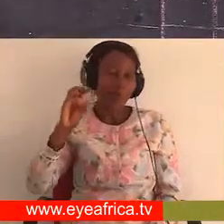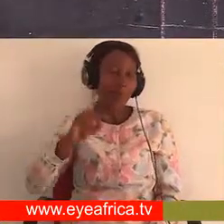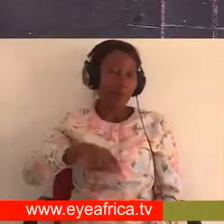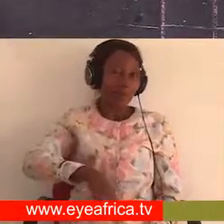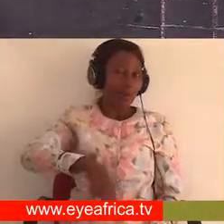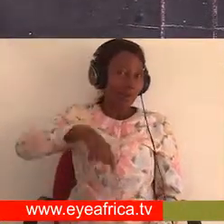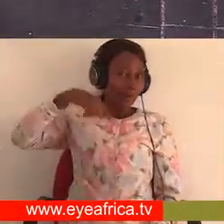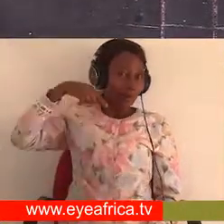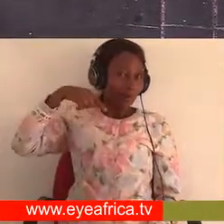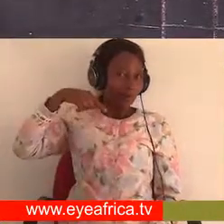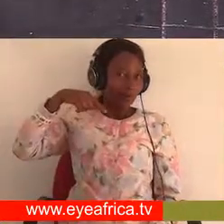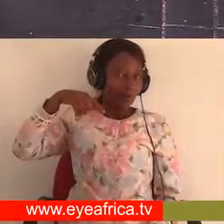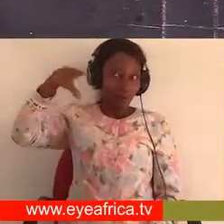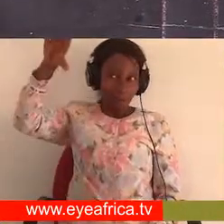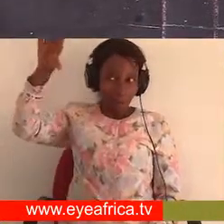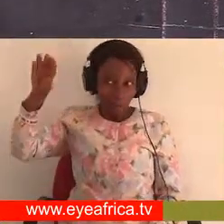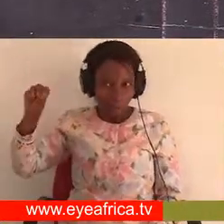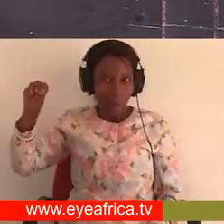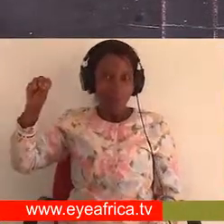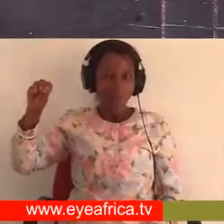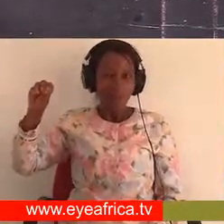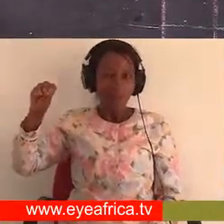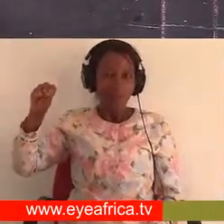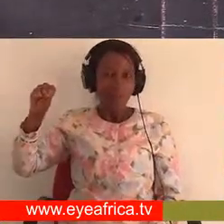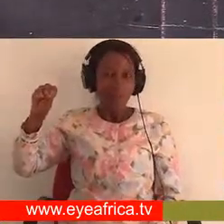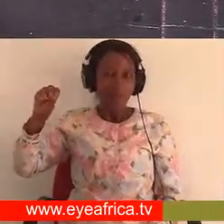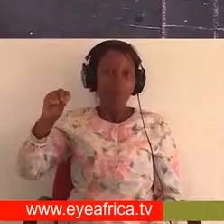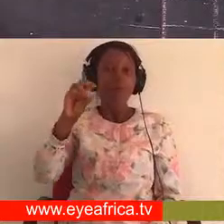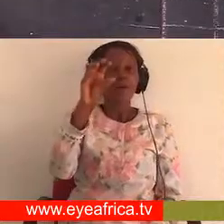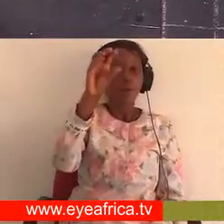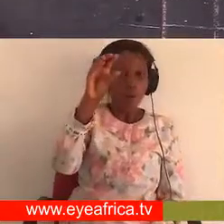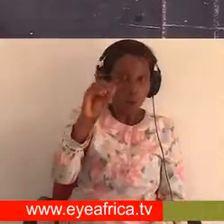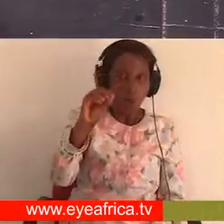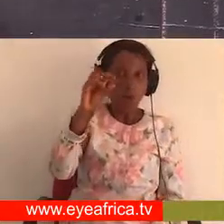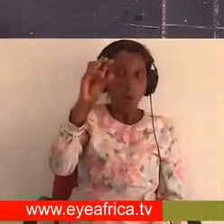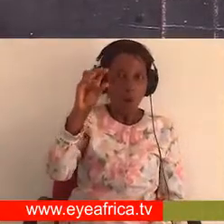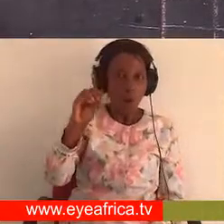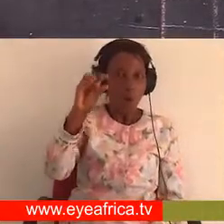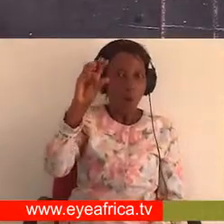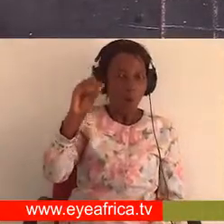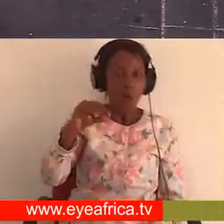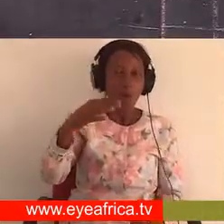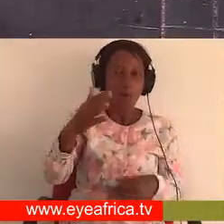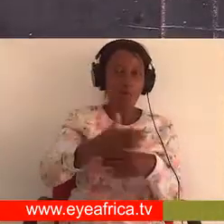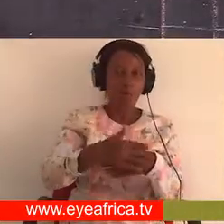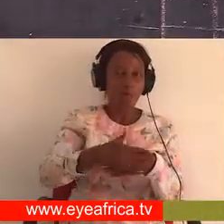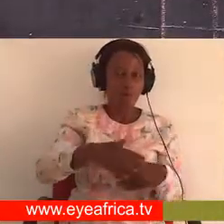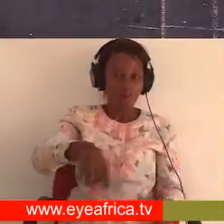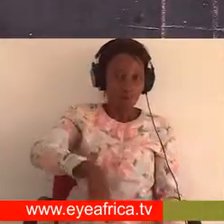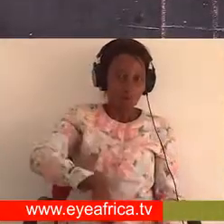hear? From the word off, still you have the oh sound.